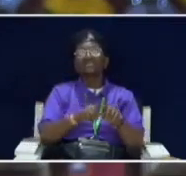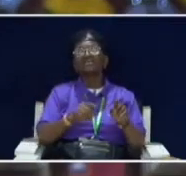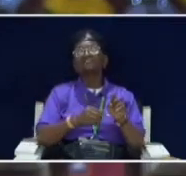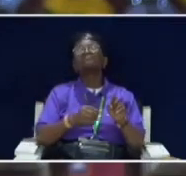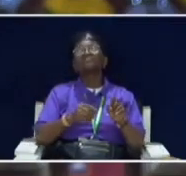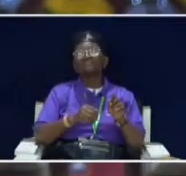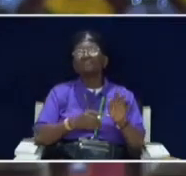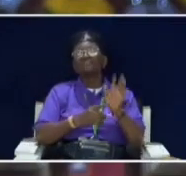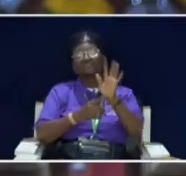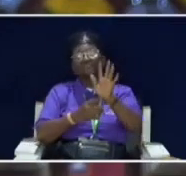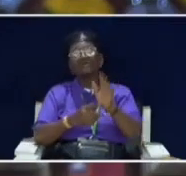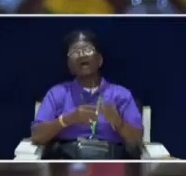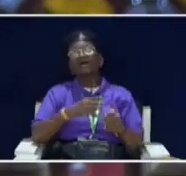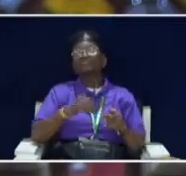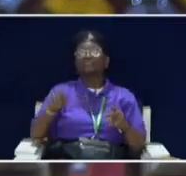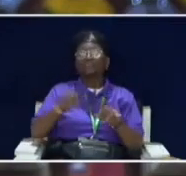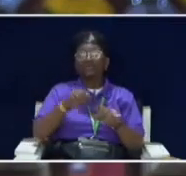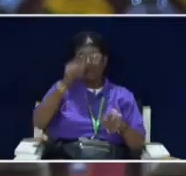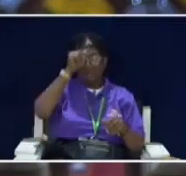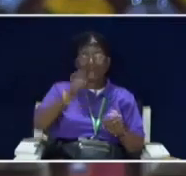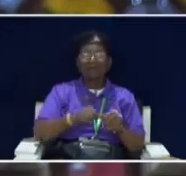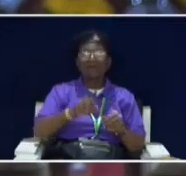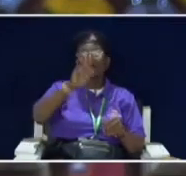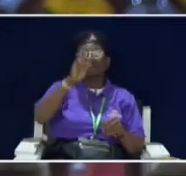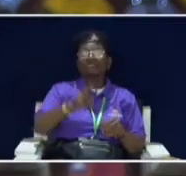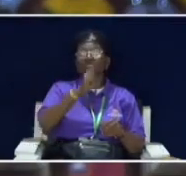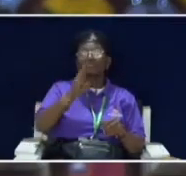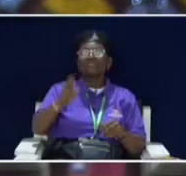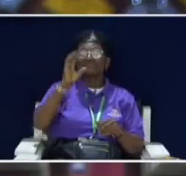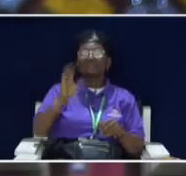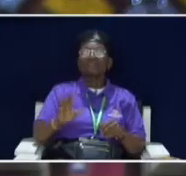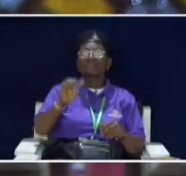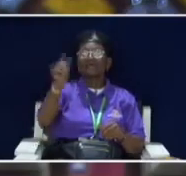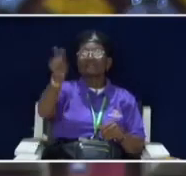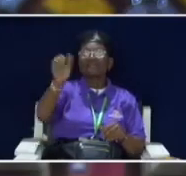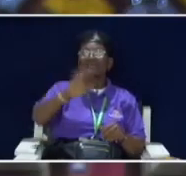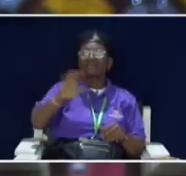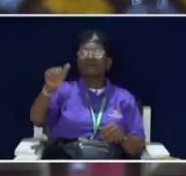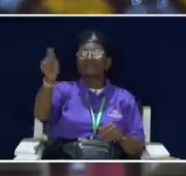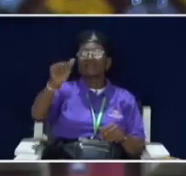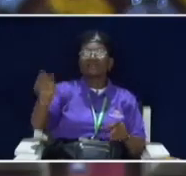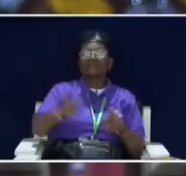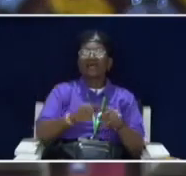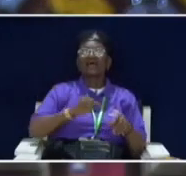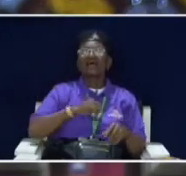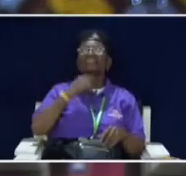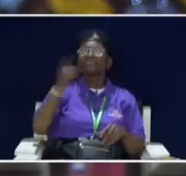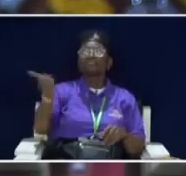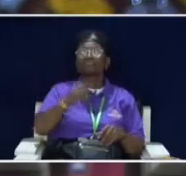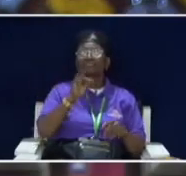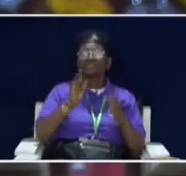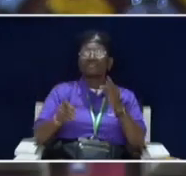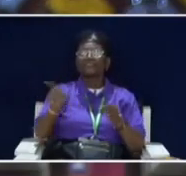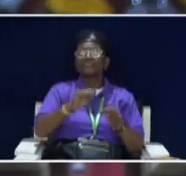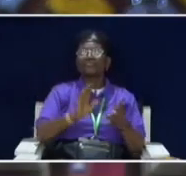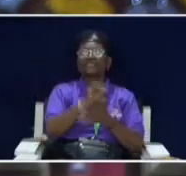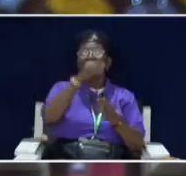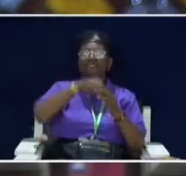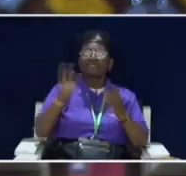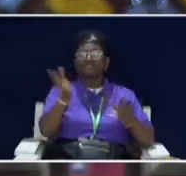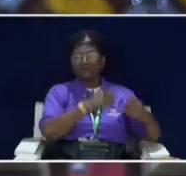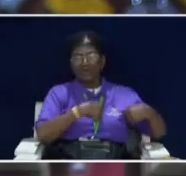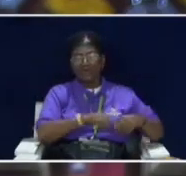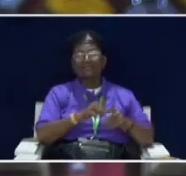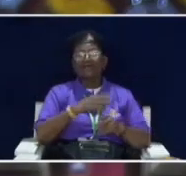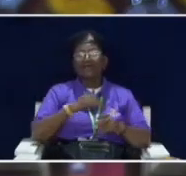again the next day. Remember Romans chapter 10 verse 10, like I told you, that if you believe in your heart and you